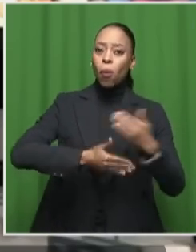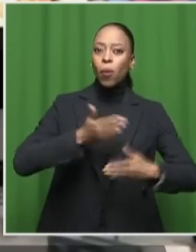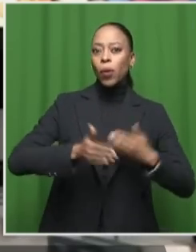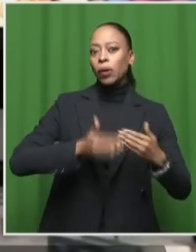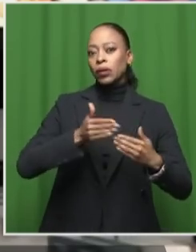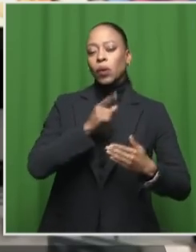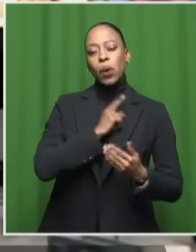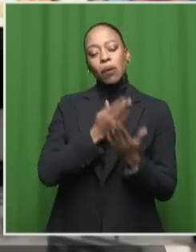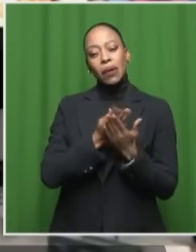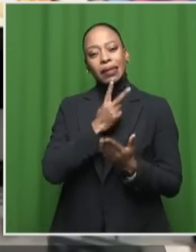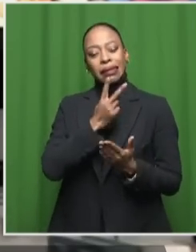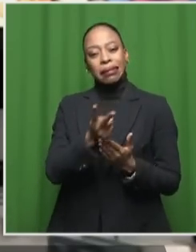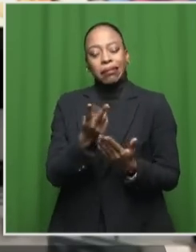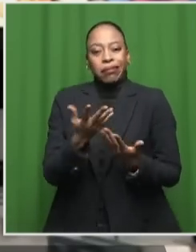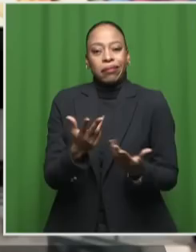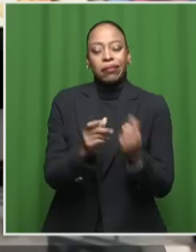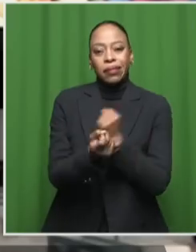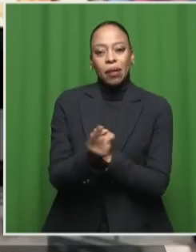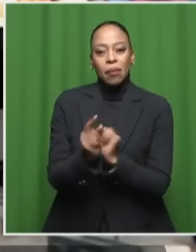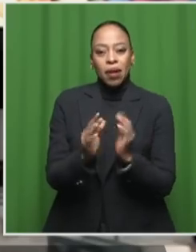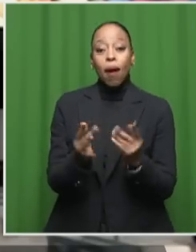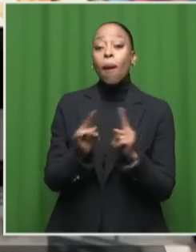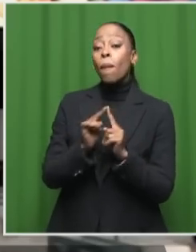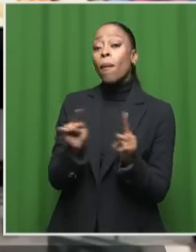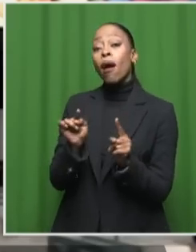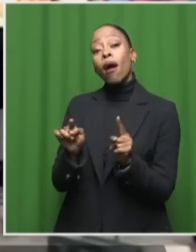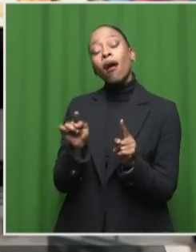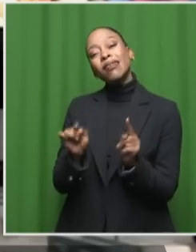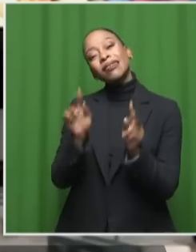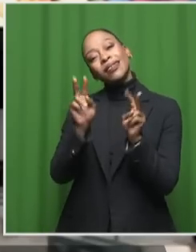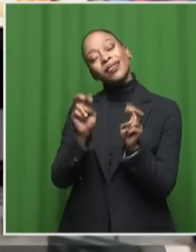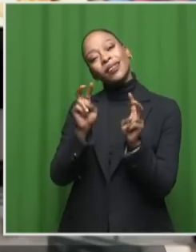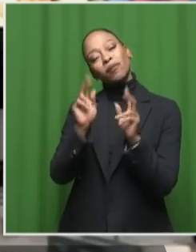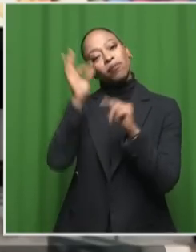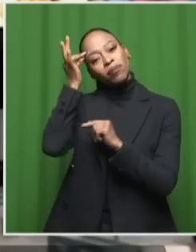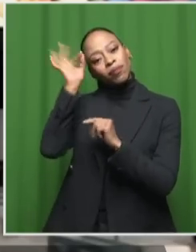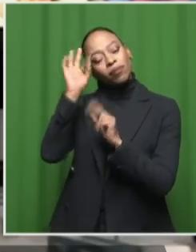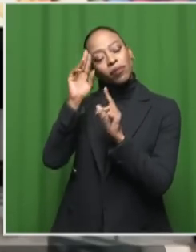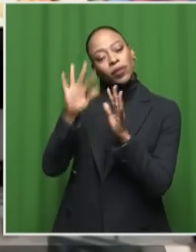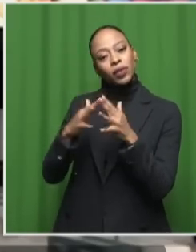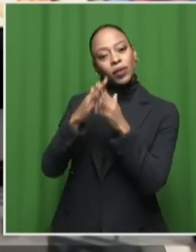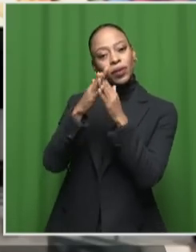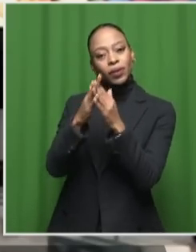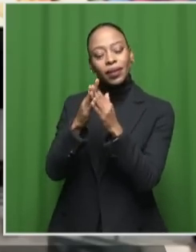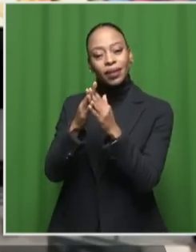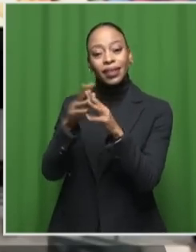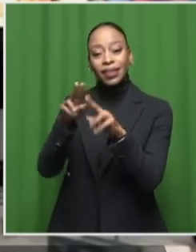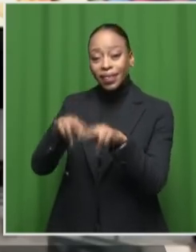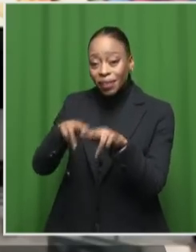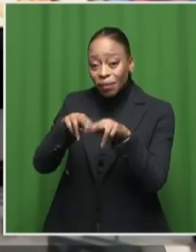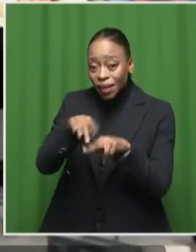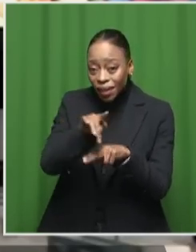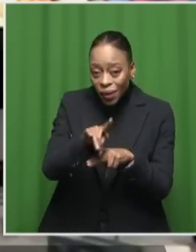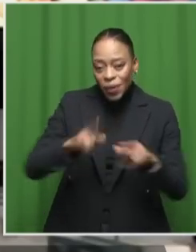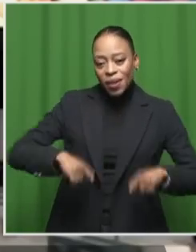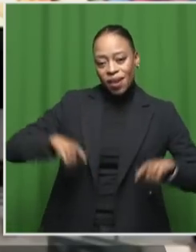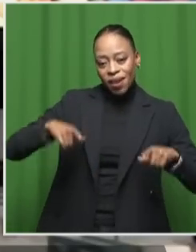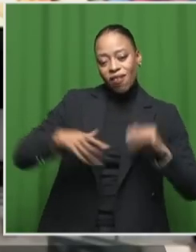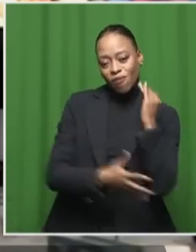the absolute measure of the success of the government of national unity is actually what happens in the lives of the poorest of our